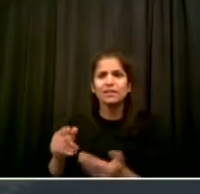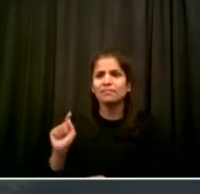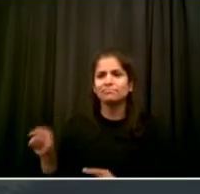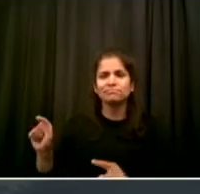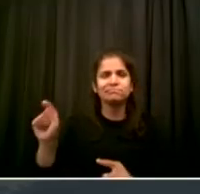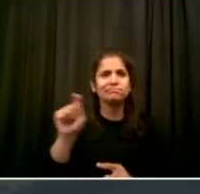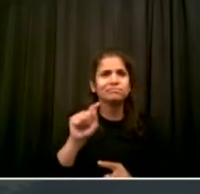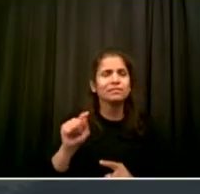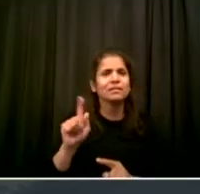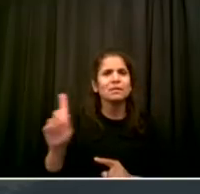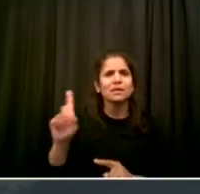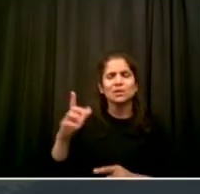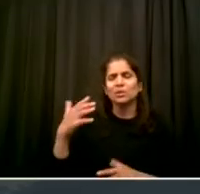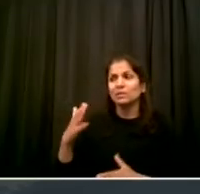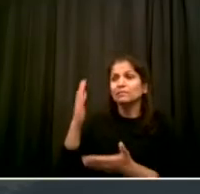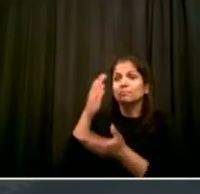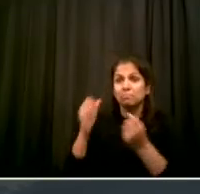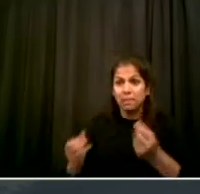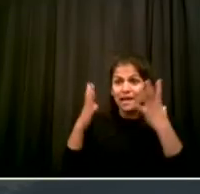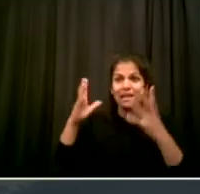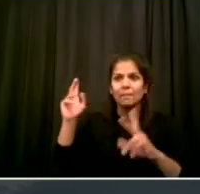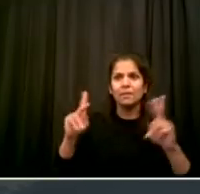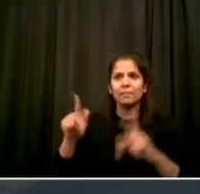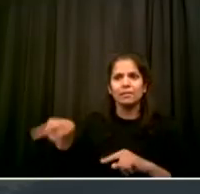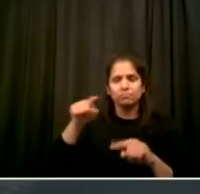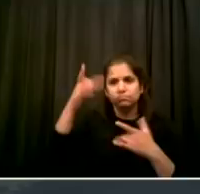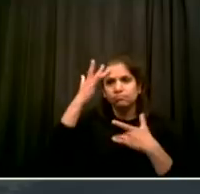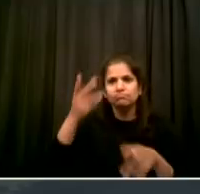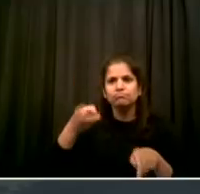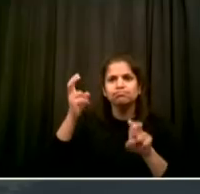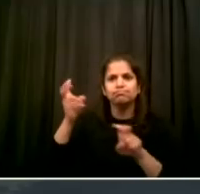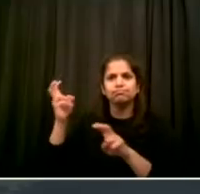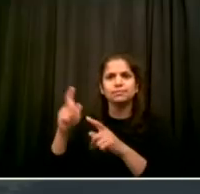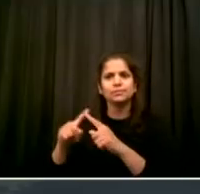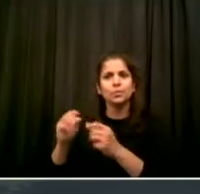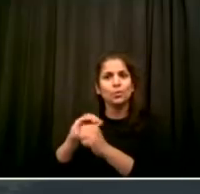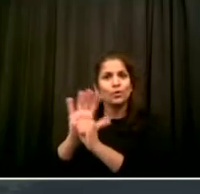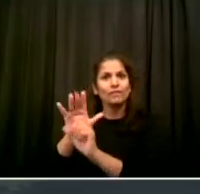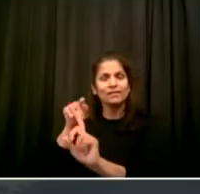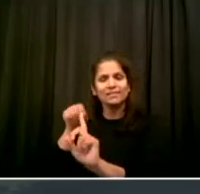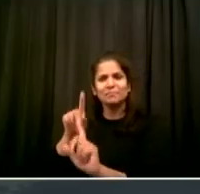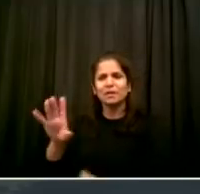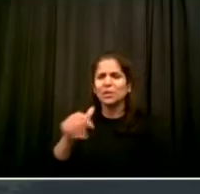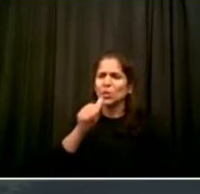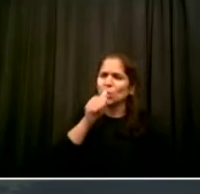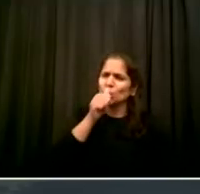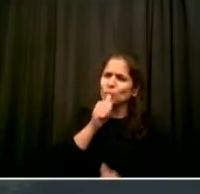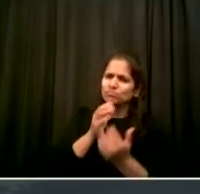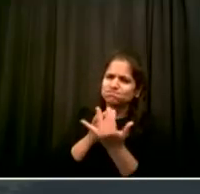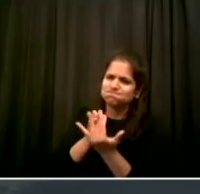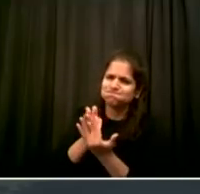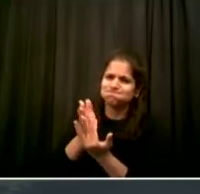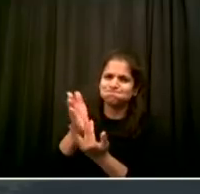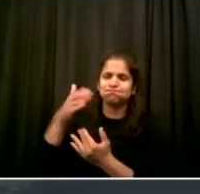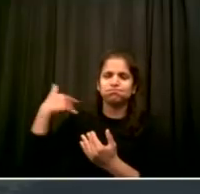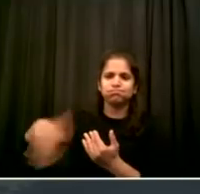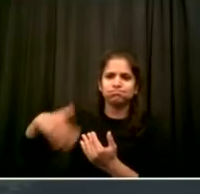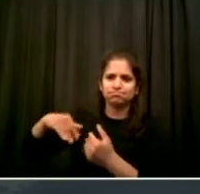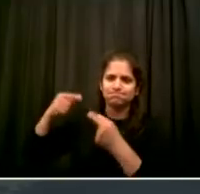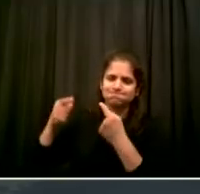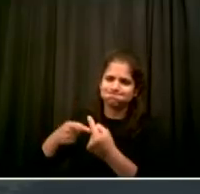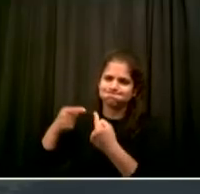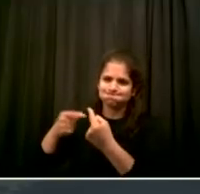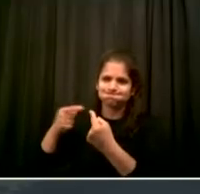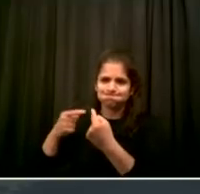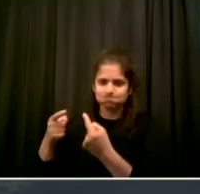pre-existing conditions that we want to protect. The physical reality is always in the front of our minds, but as usual, the mental